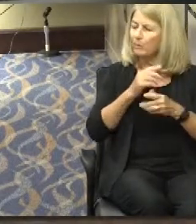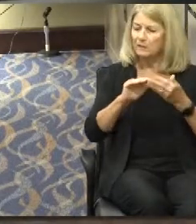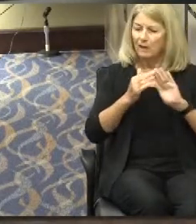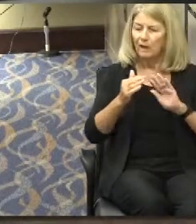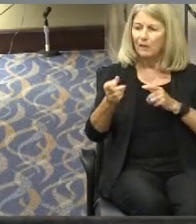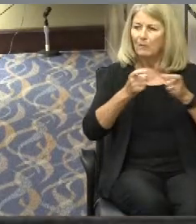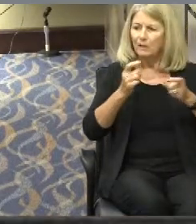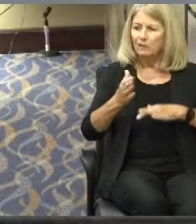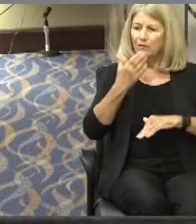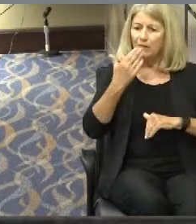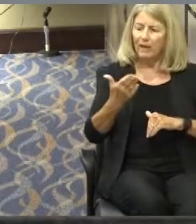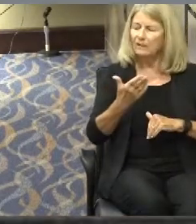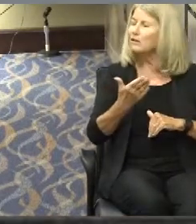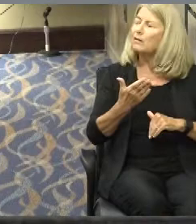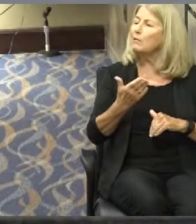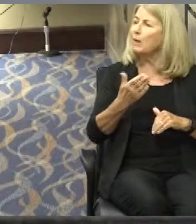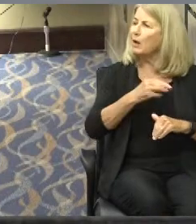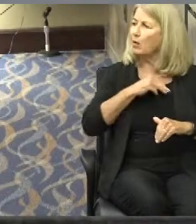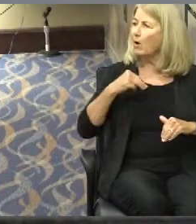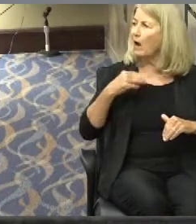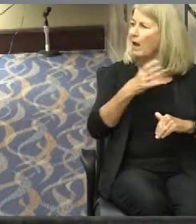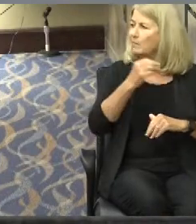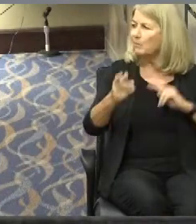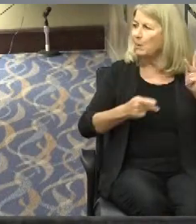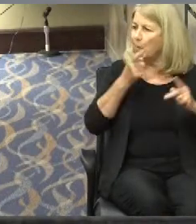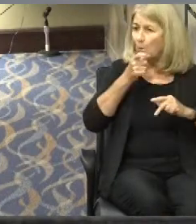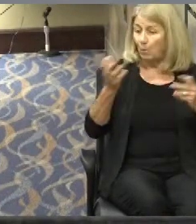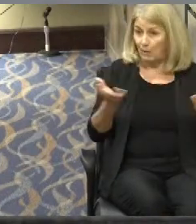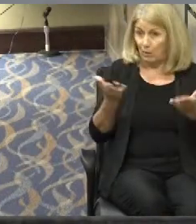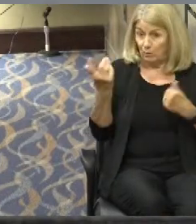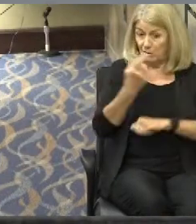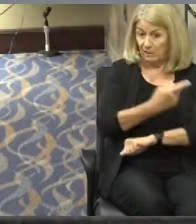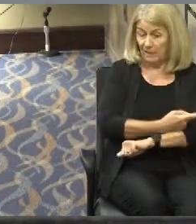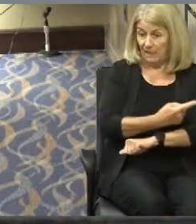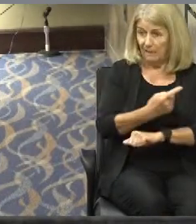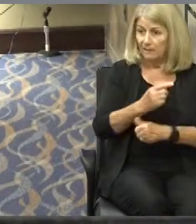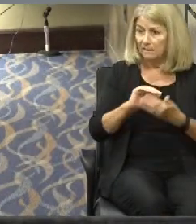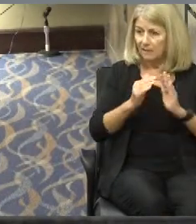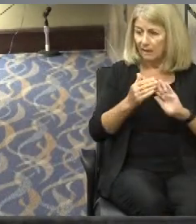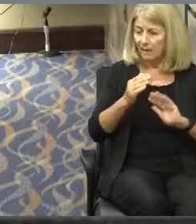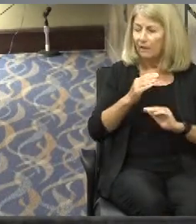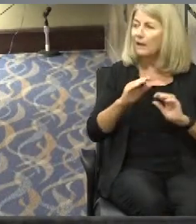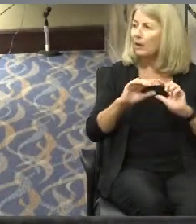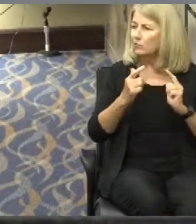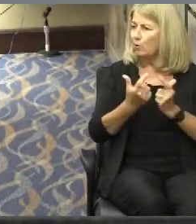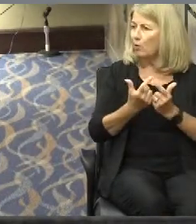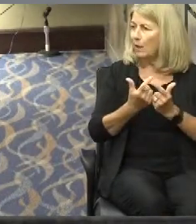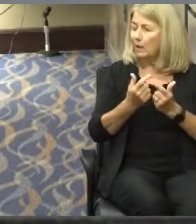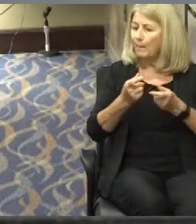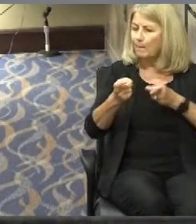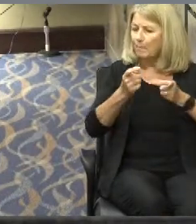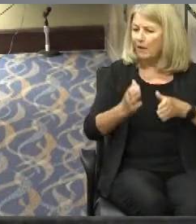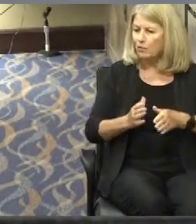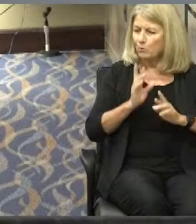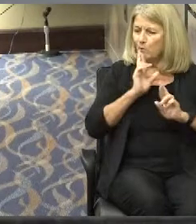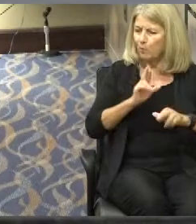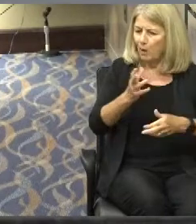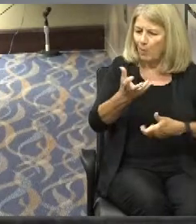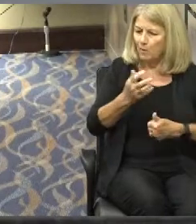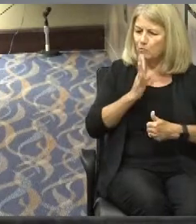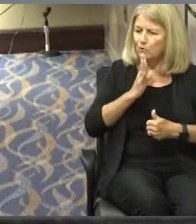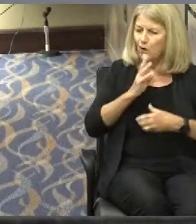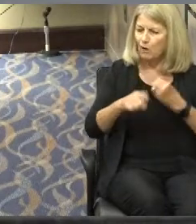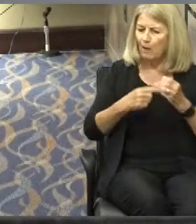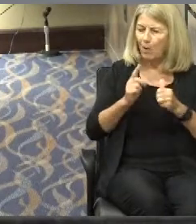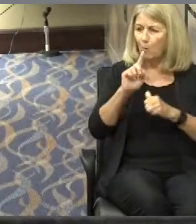to the council and the public that's in attendance today. I do, in my manager's report, I want to talk about